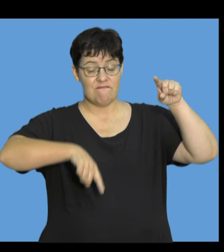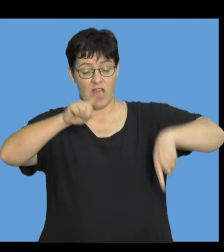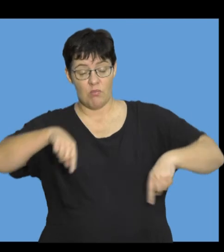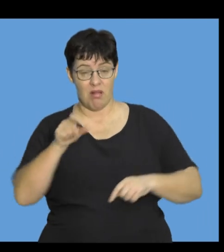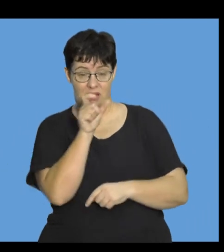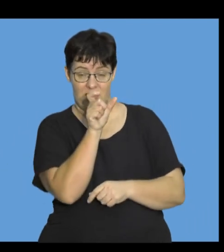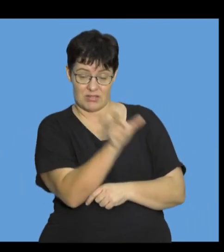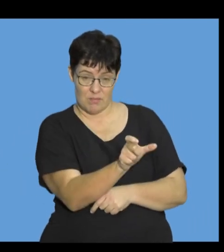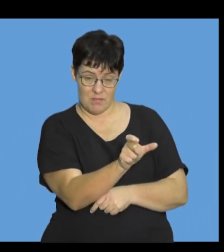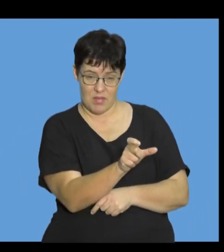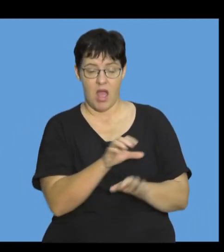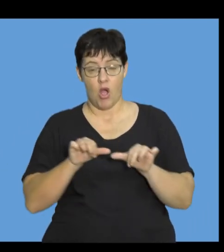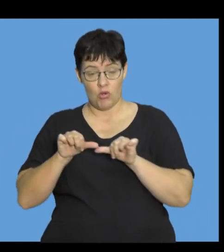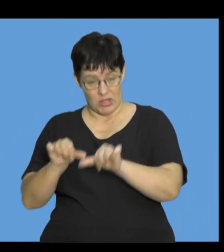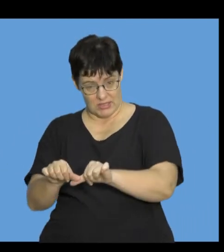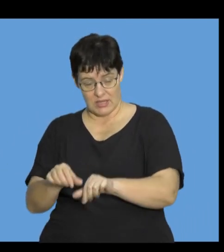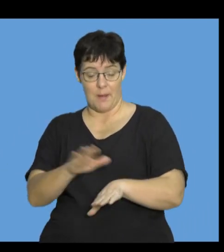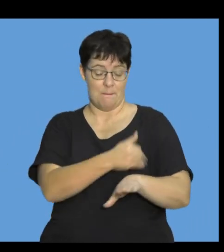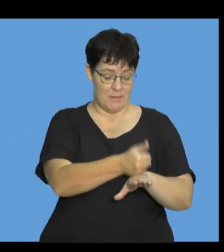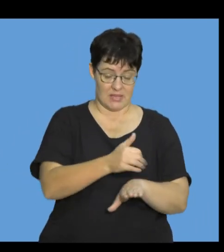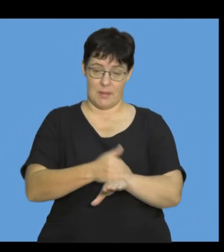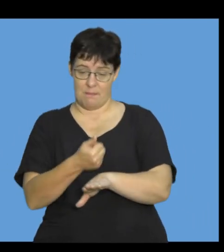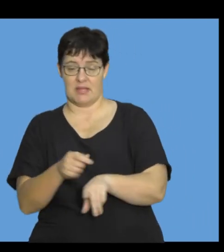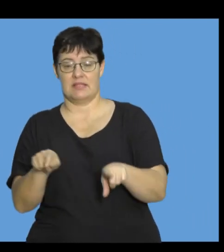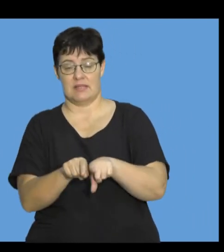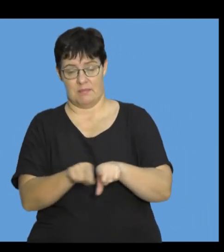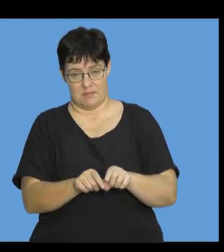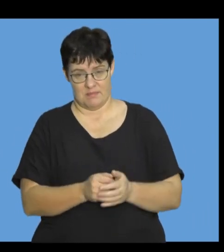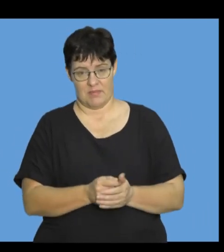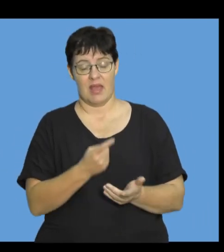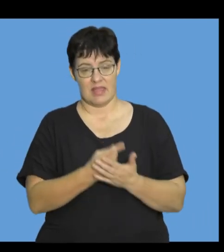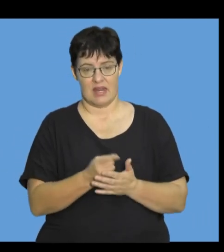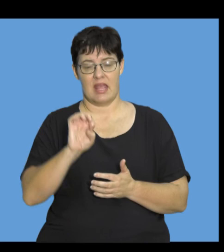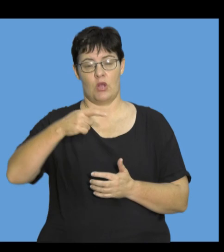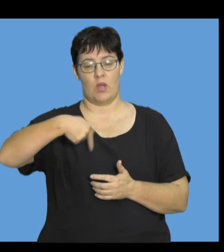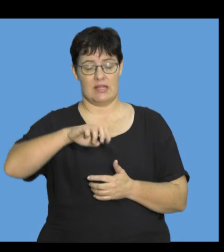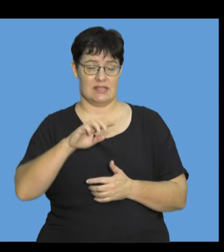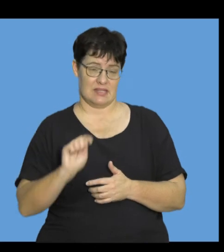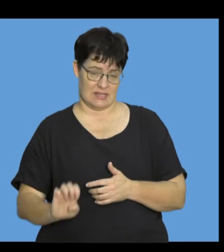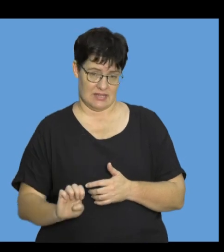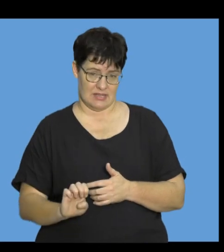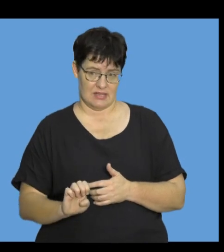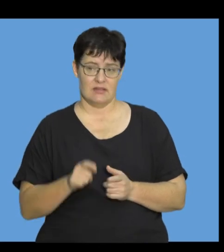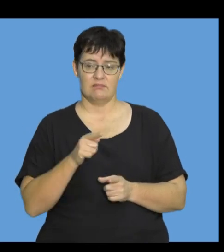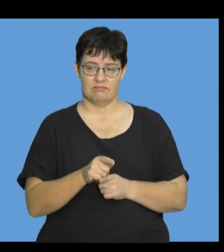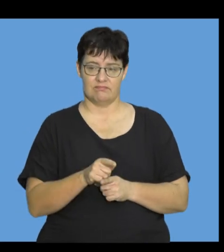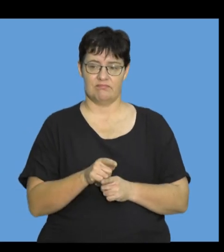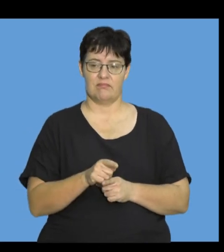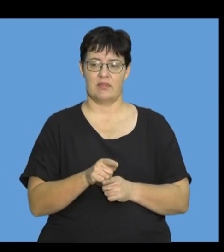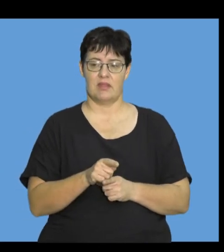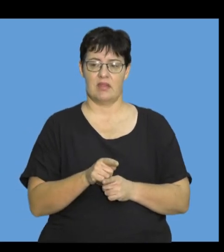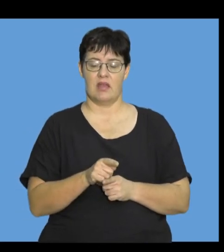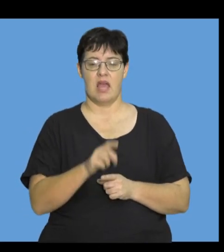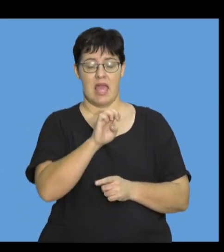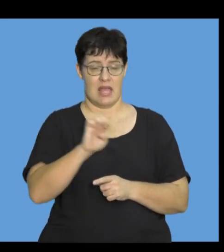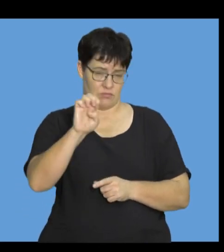the variable term and the constant have the same basis, and then you equate the exponents, because that's